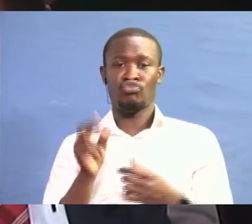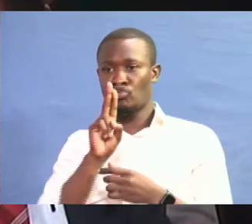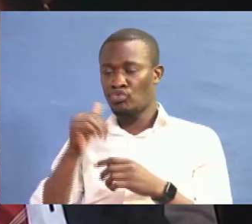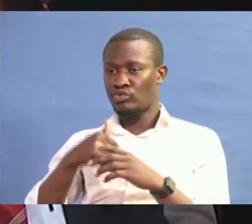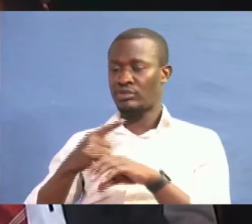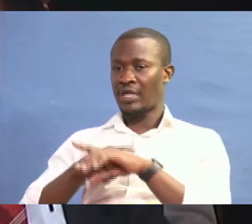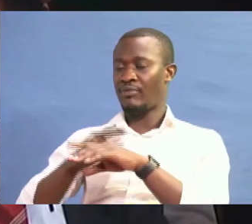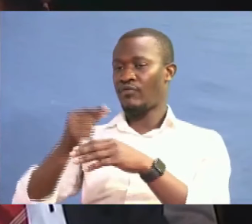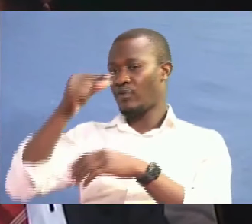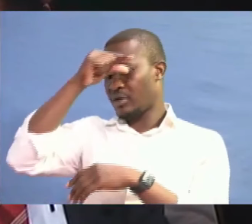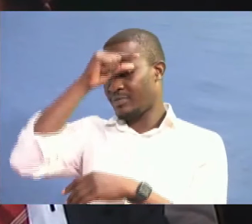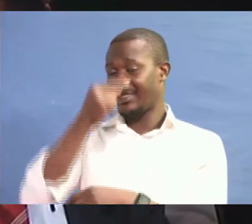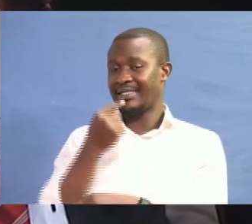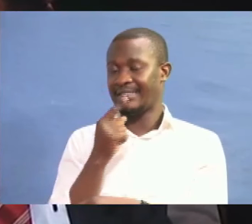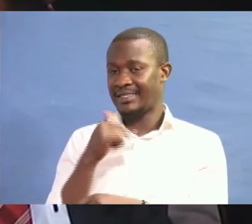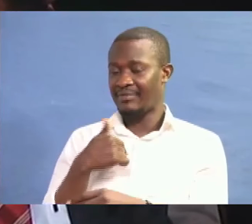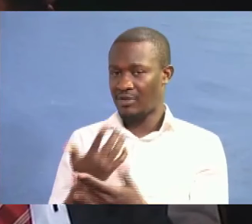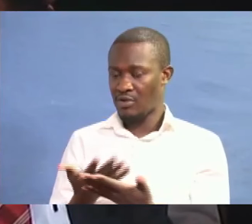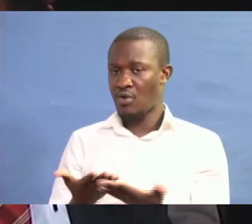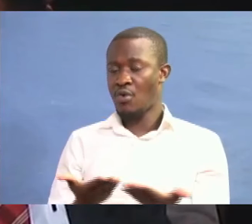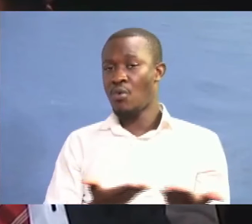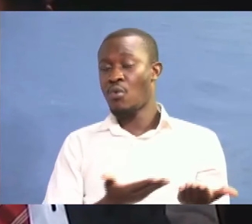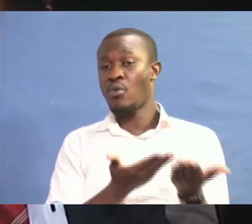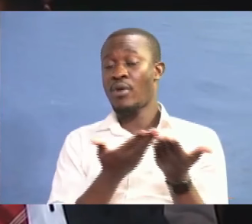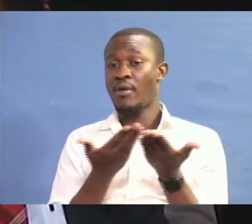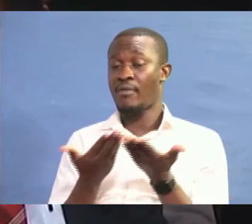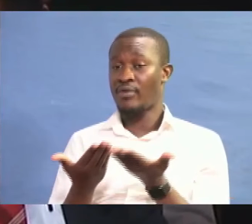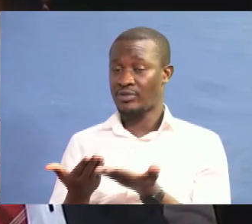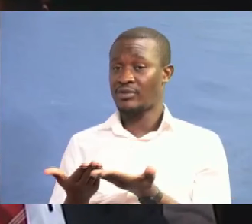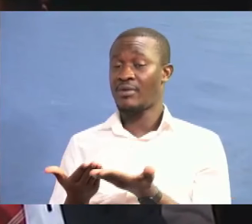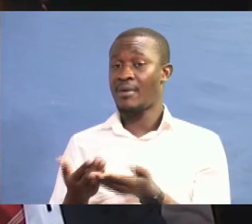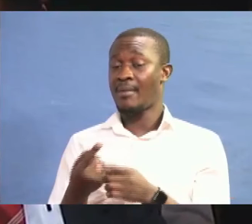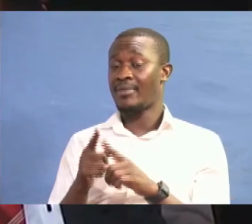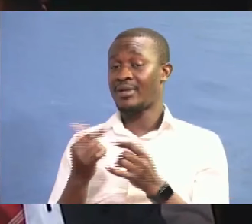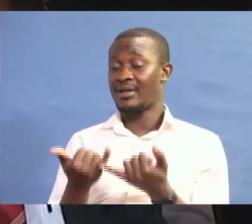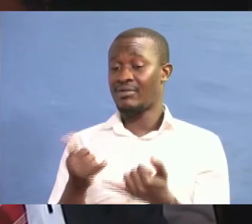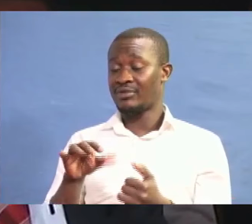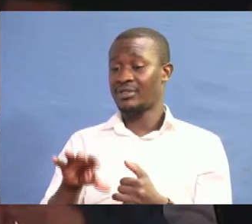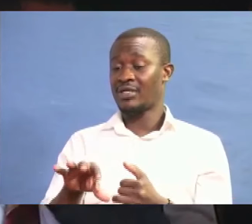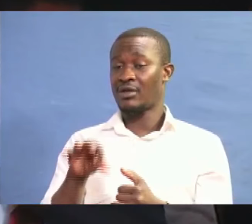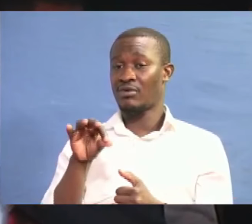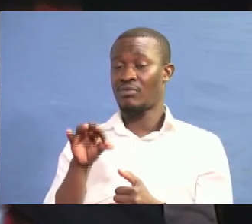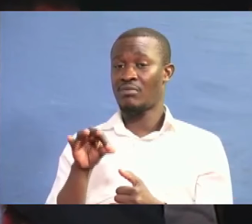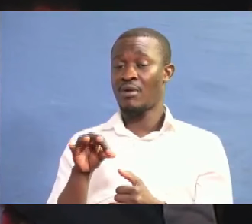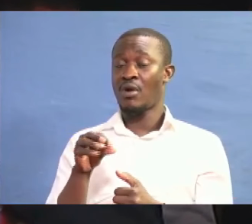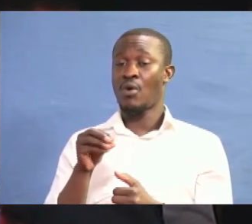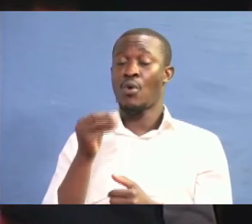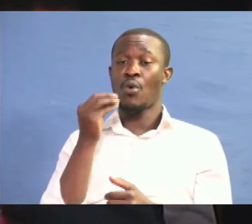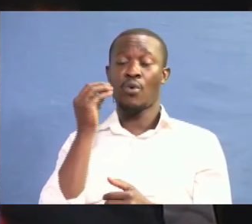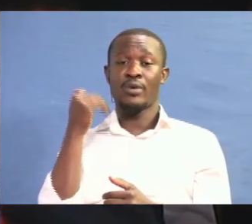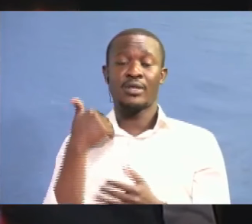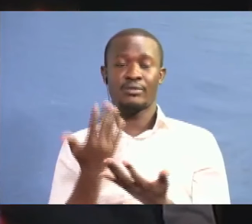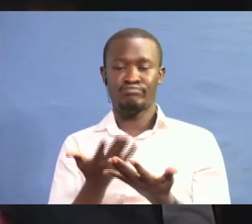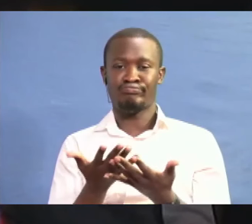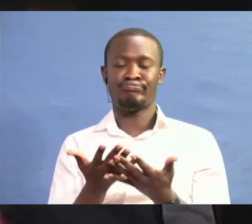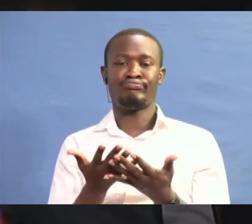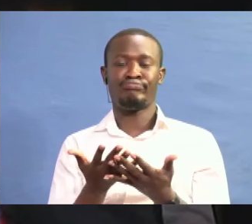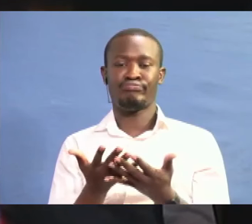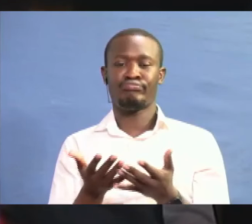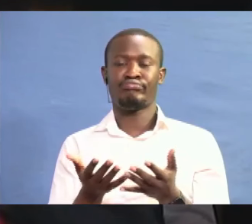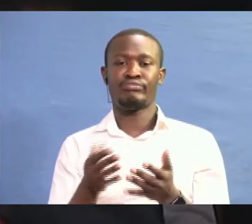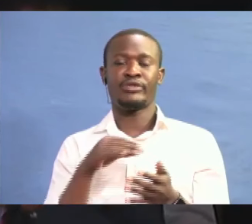pains everyone that we brought you here on your feet, but now we are taking you back home in a casket.